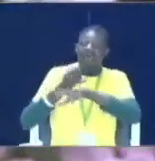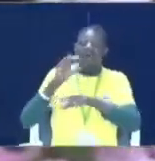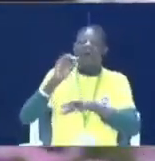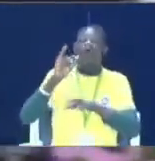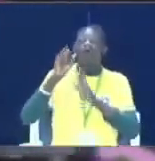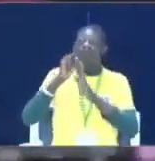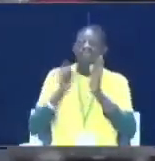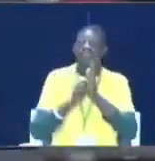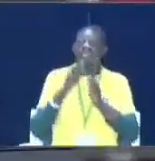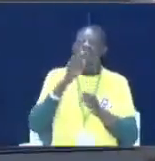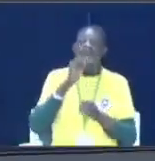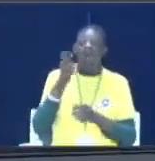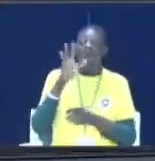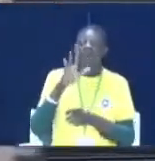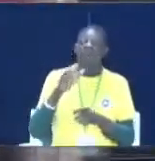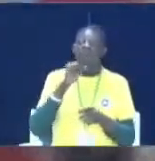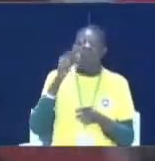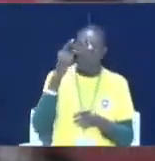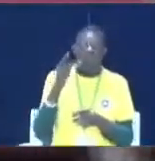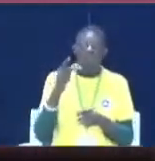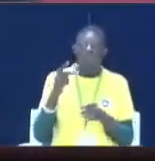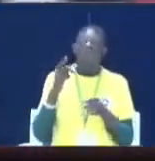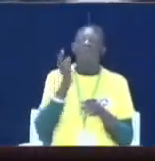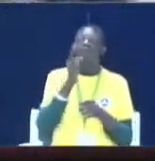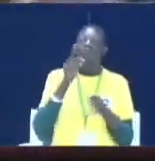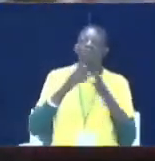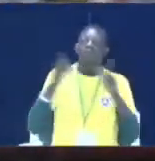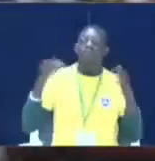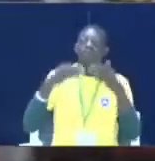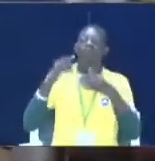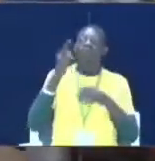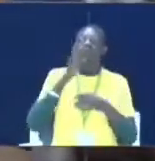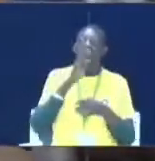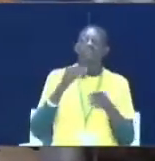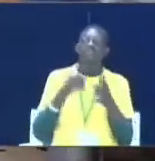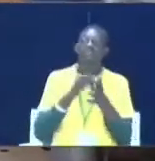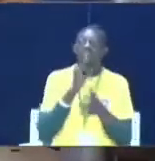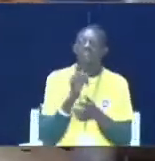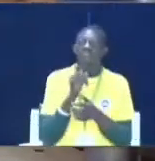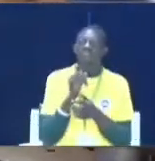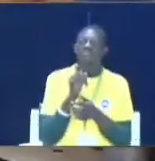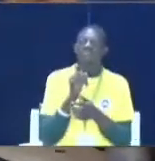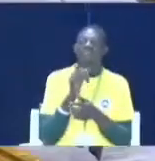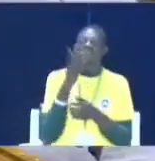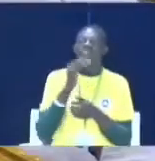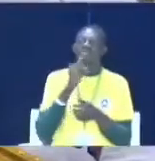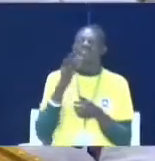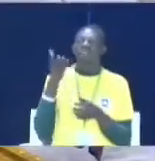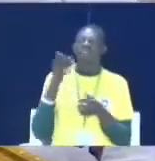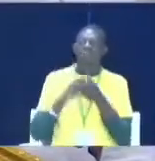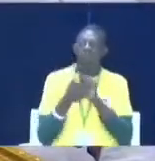And if you are 25, you are not seeing beyond where you are. My brother, there is a problem.